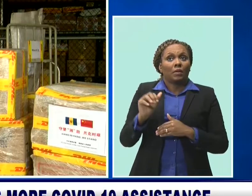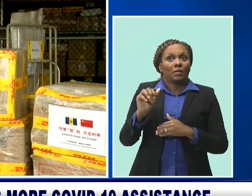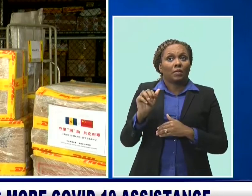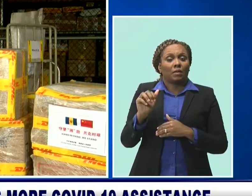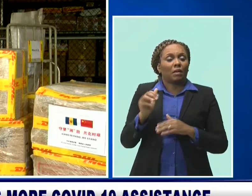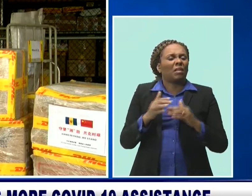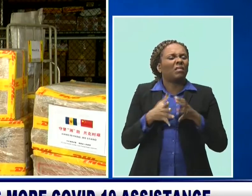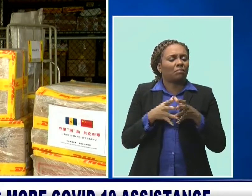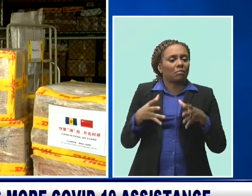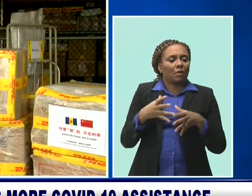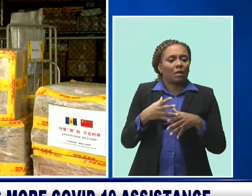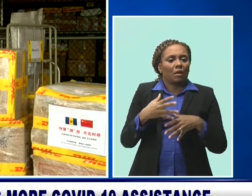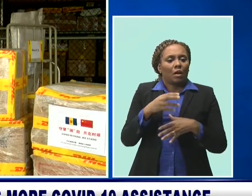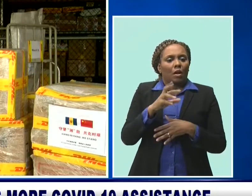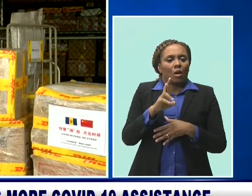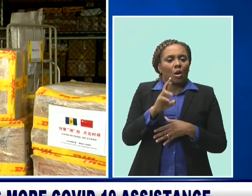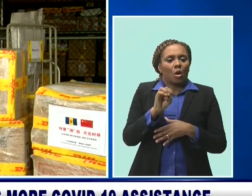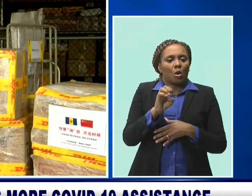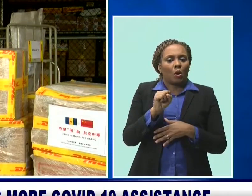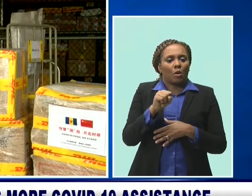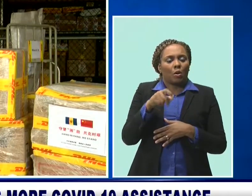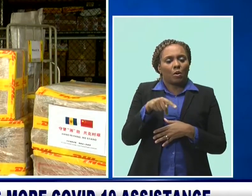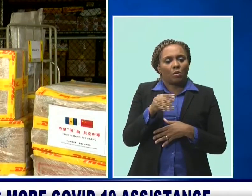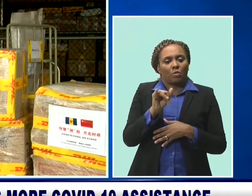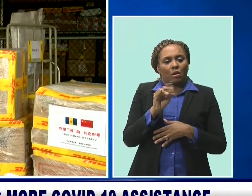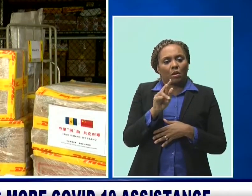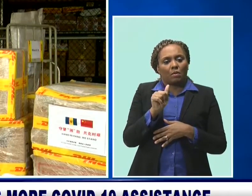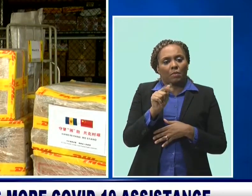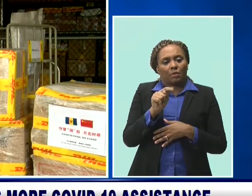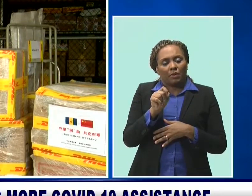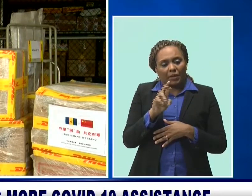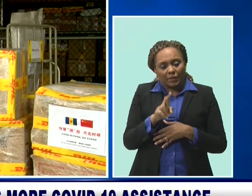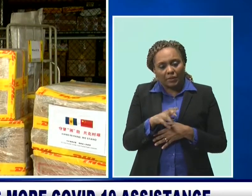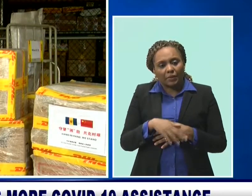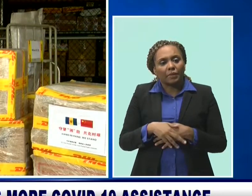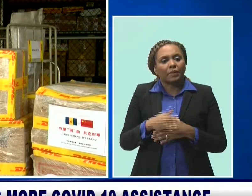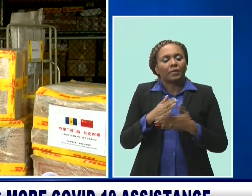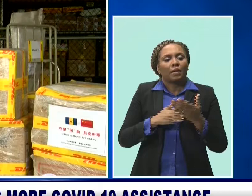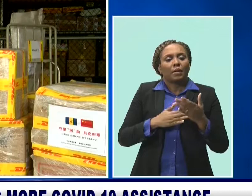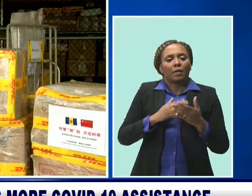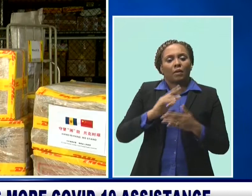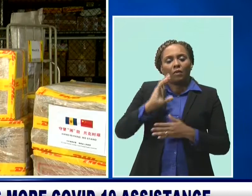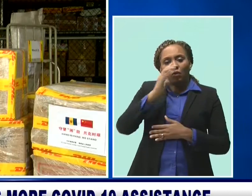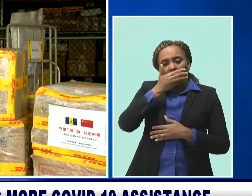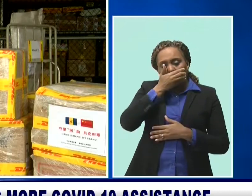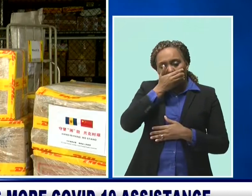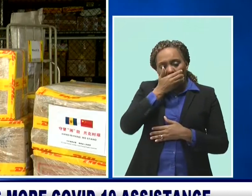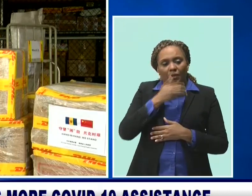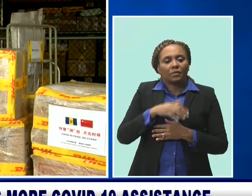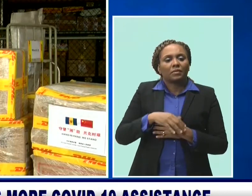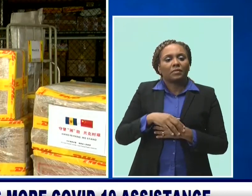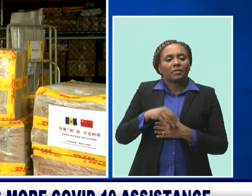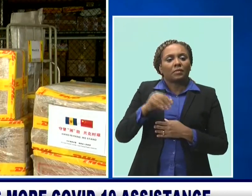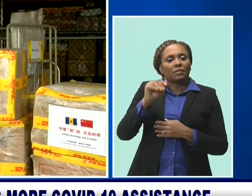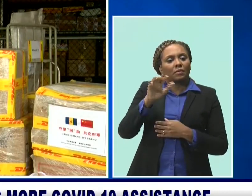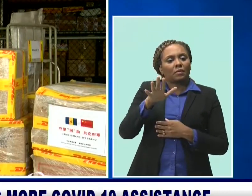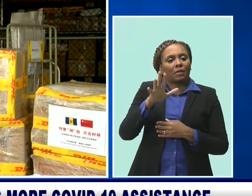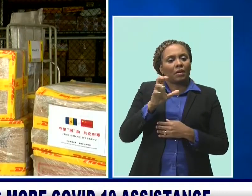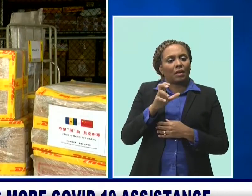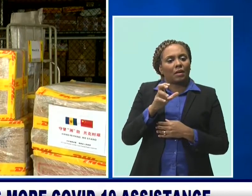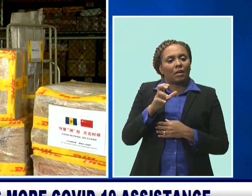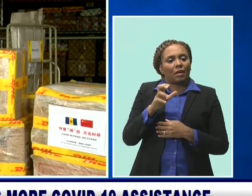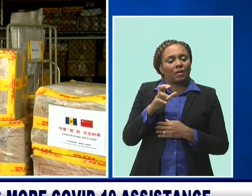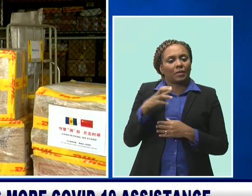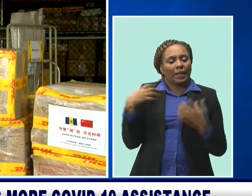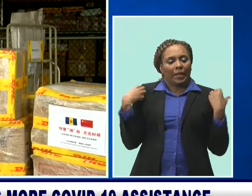respirators, 20,000 surgical face masks, 500 surgical protective